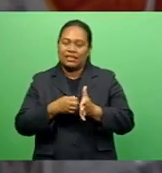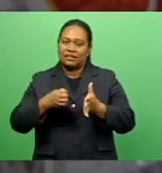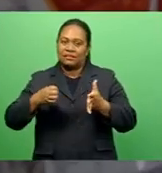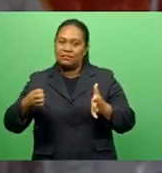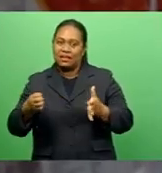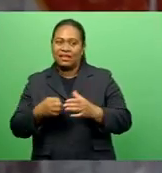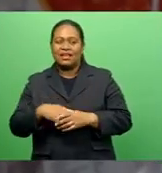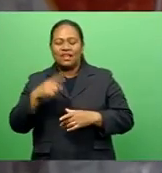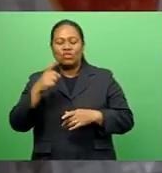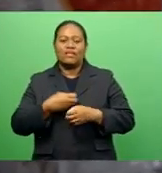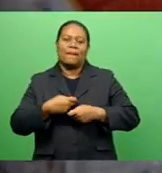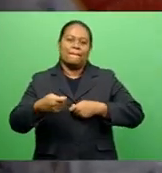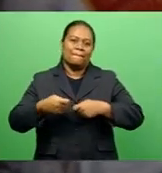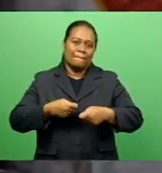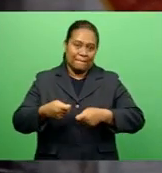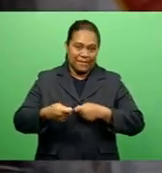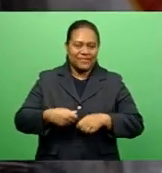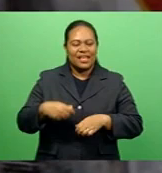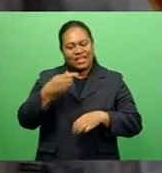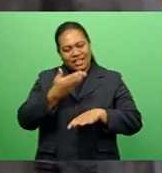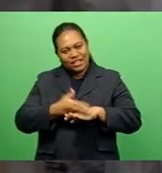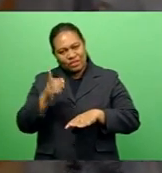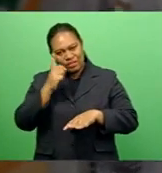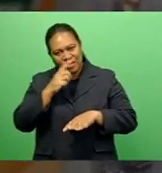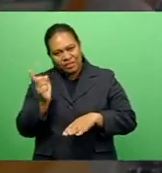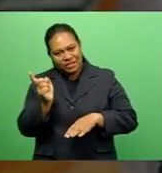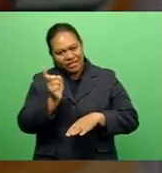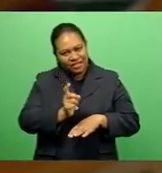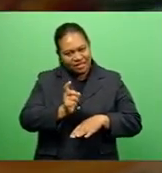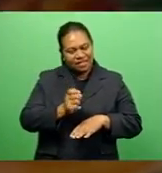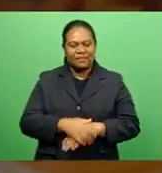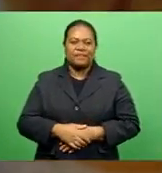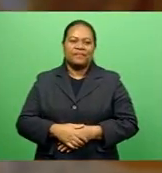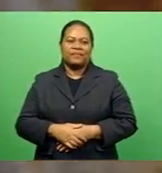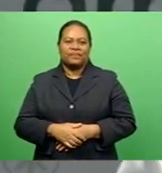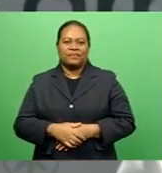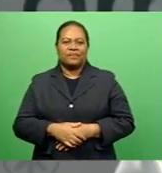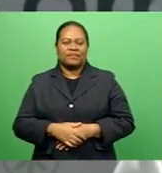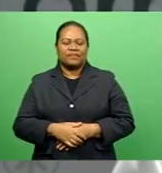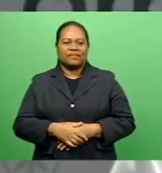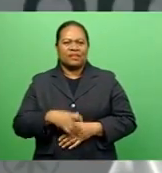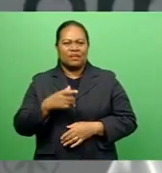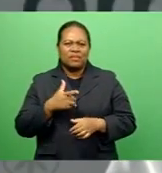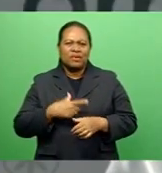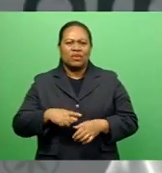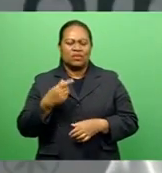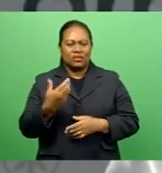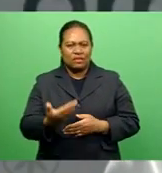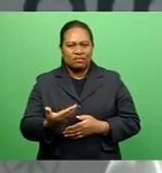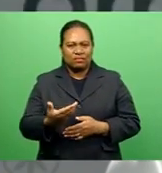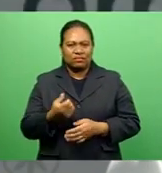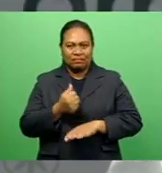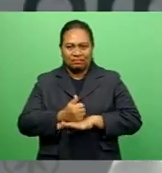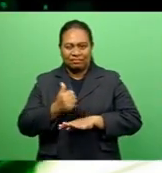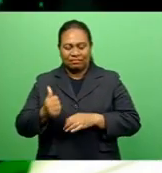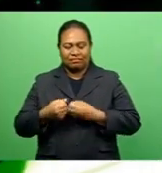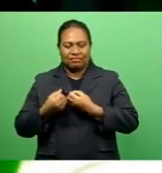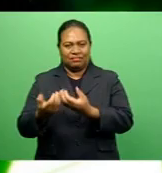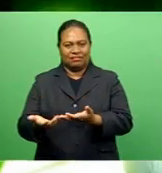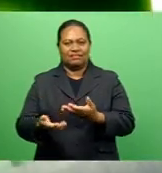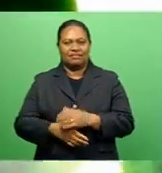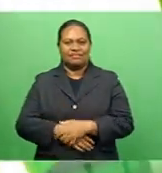the market, get new people, new generation, and also push this product into new geographical space.